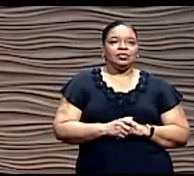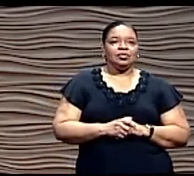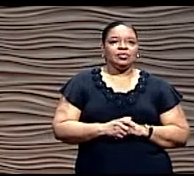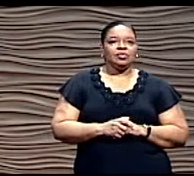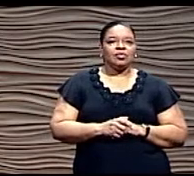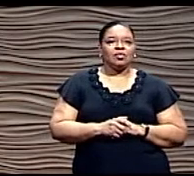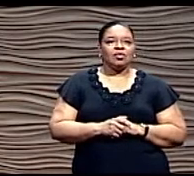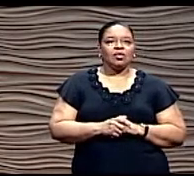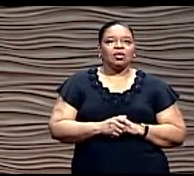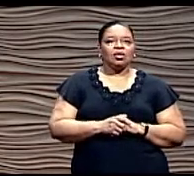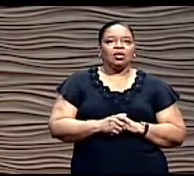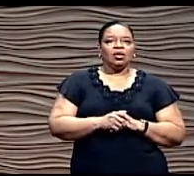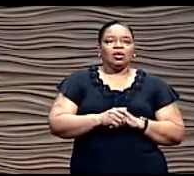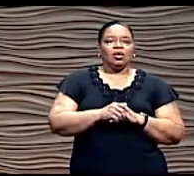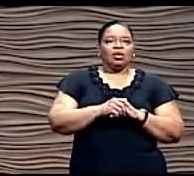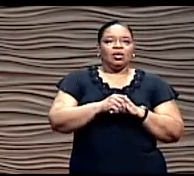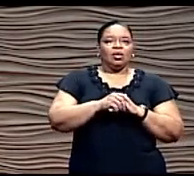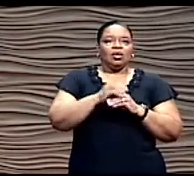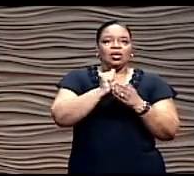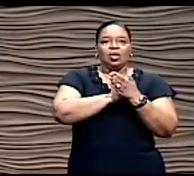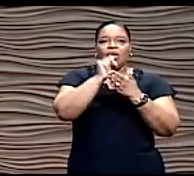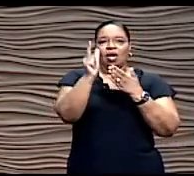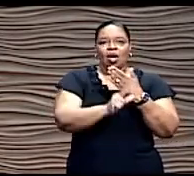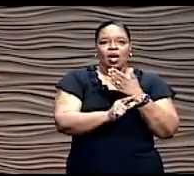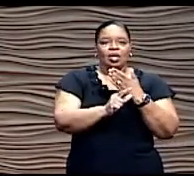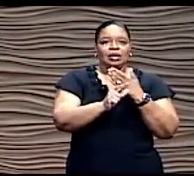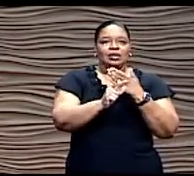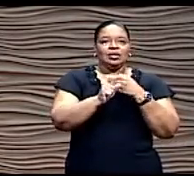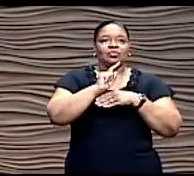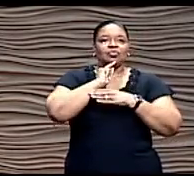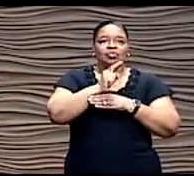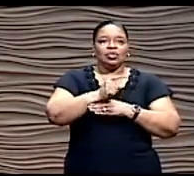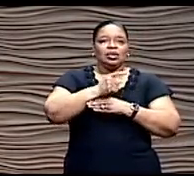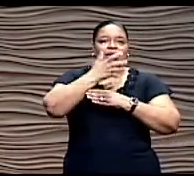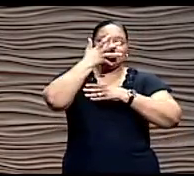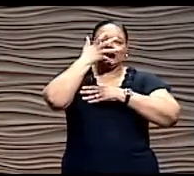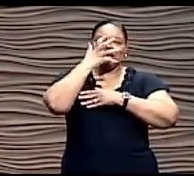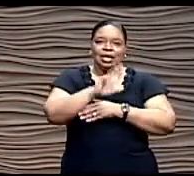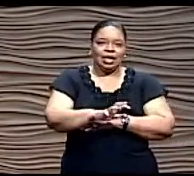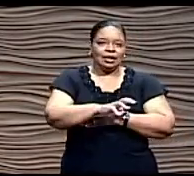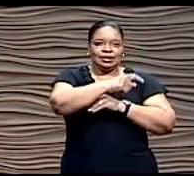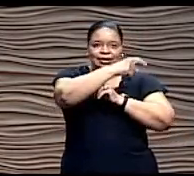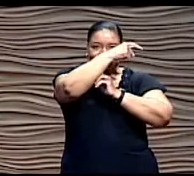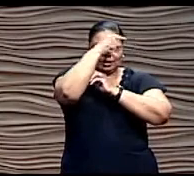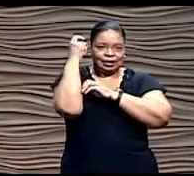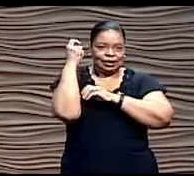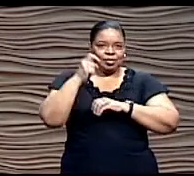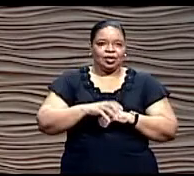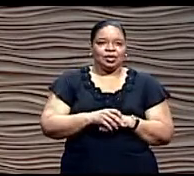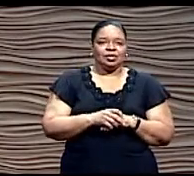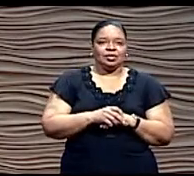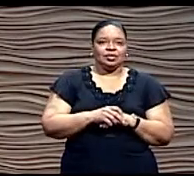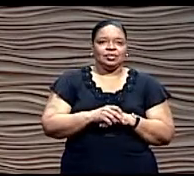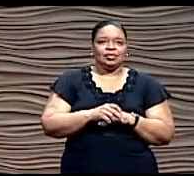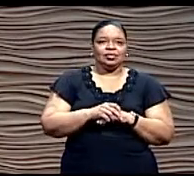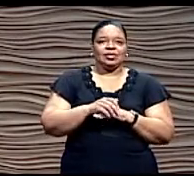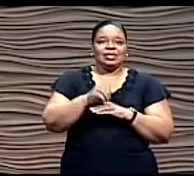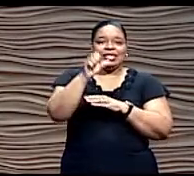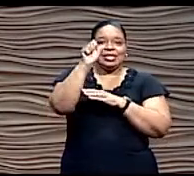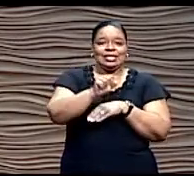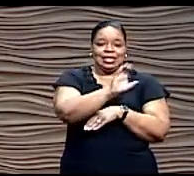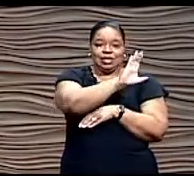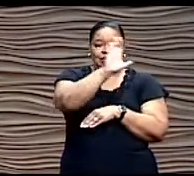one August, steamy, hot summer in Southside